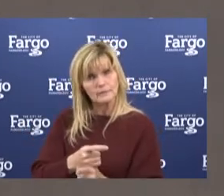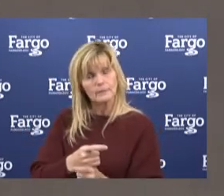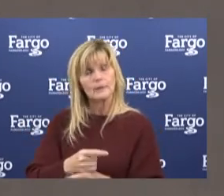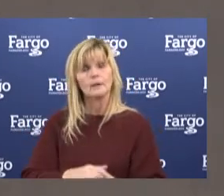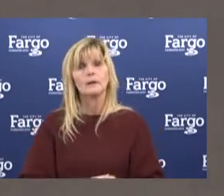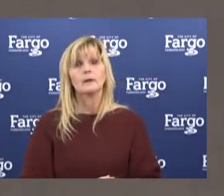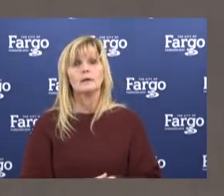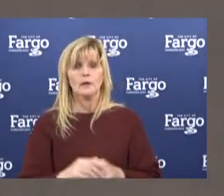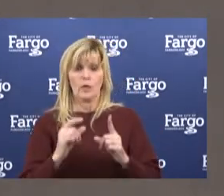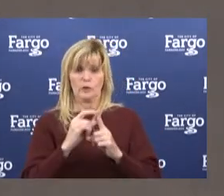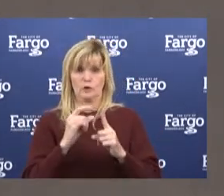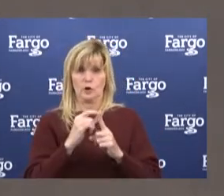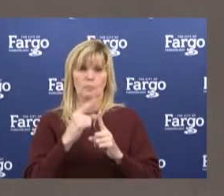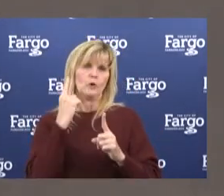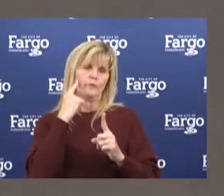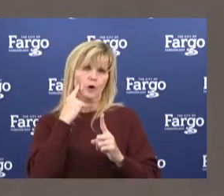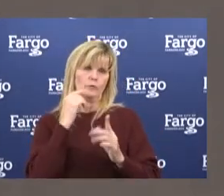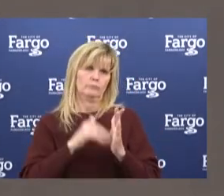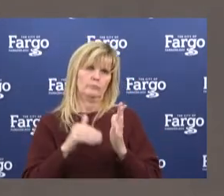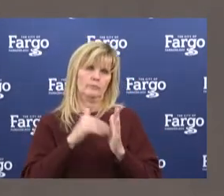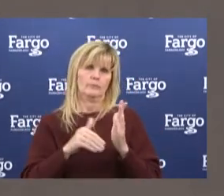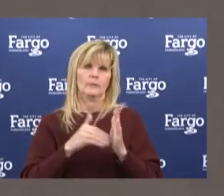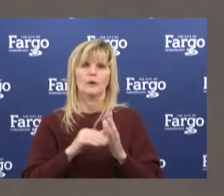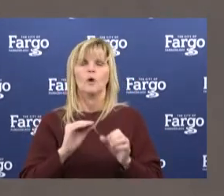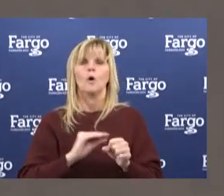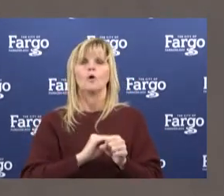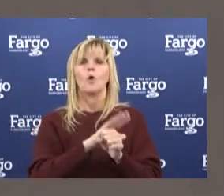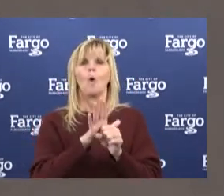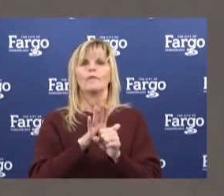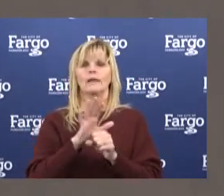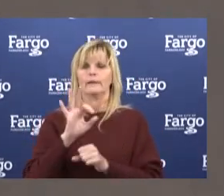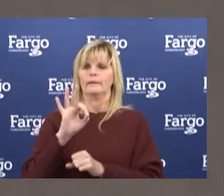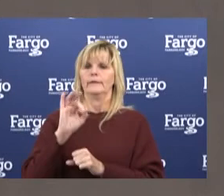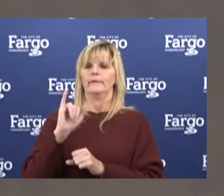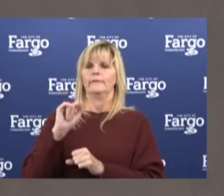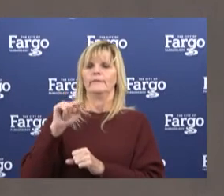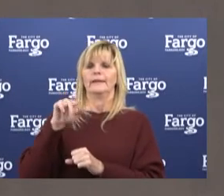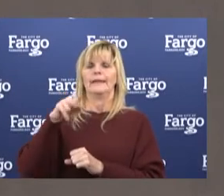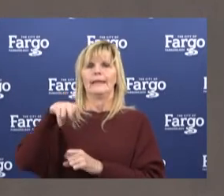The term has been used a lot about COVID fatigue.